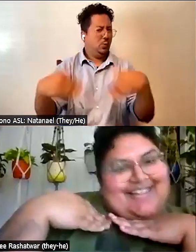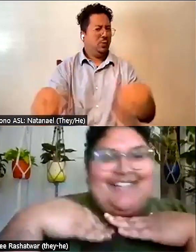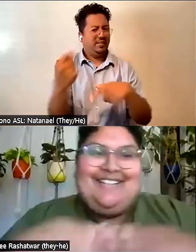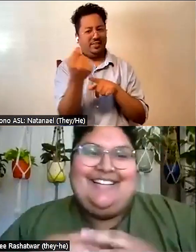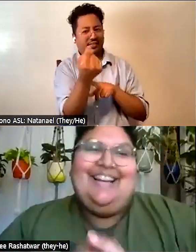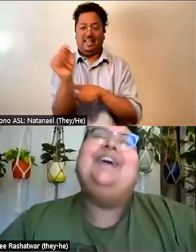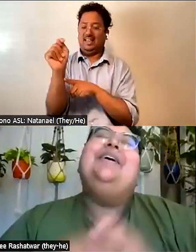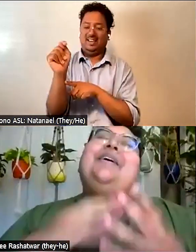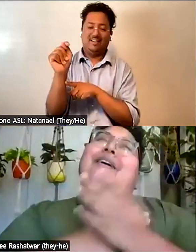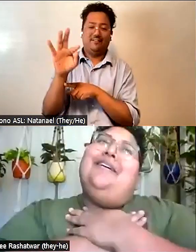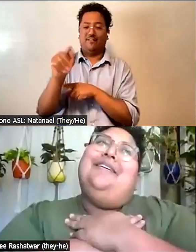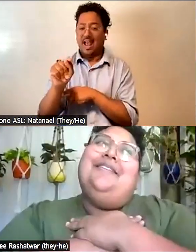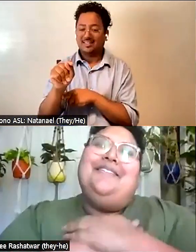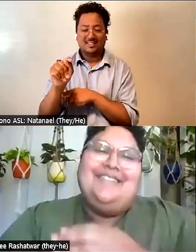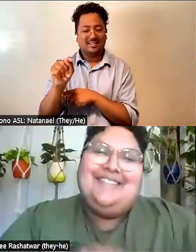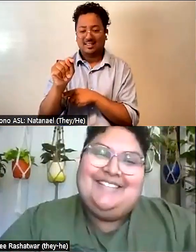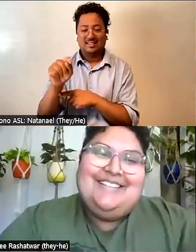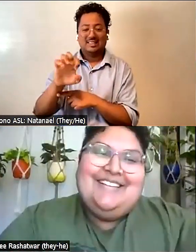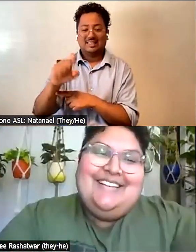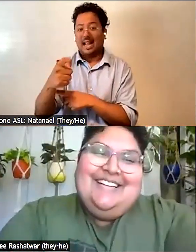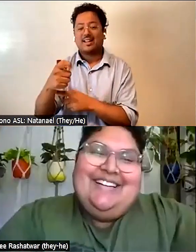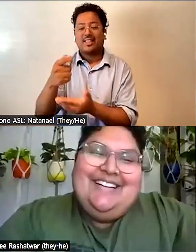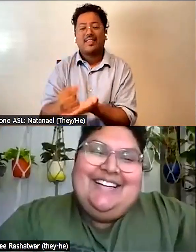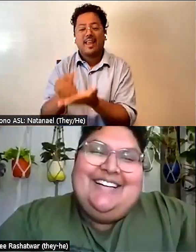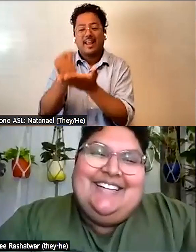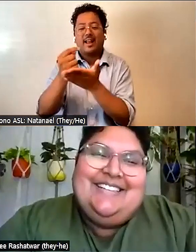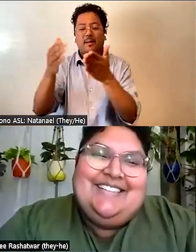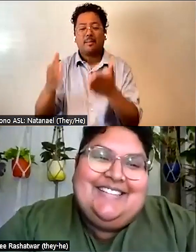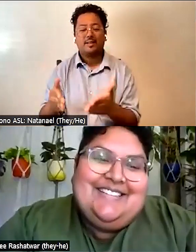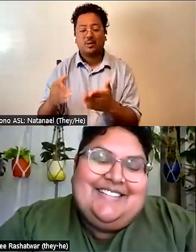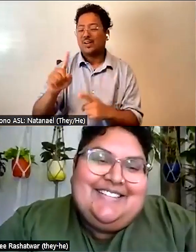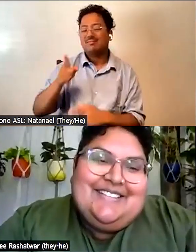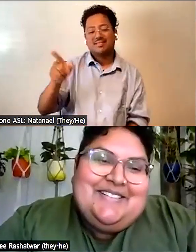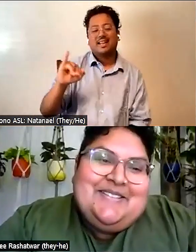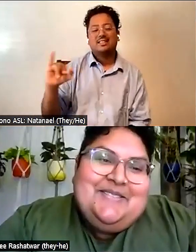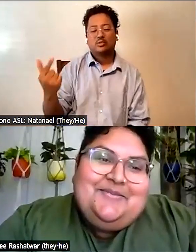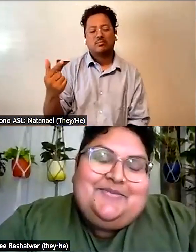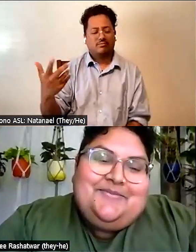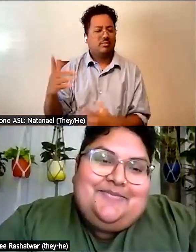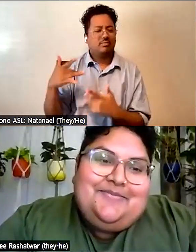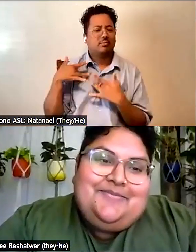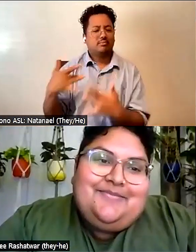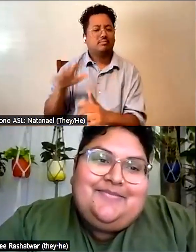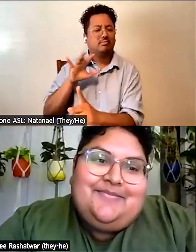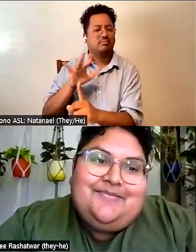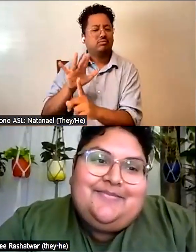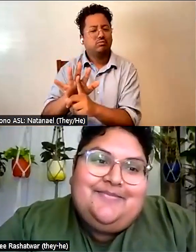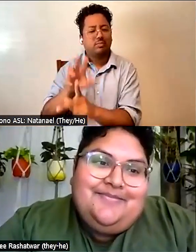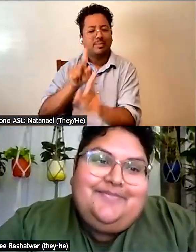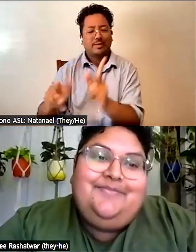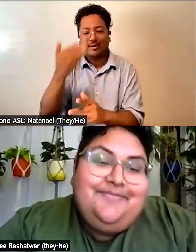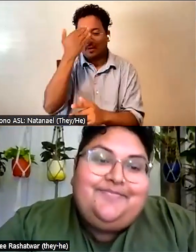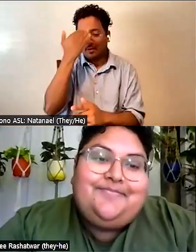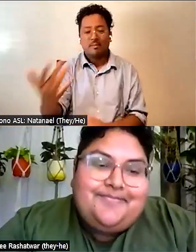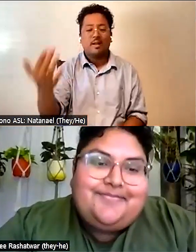Stallion, the fat sex therapist on Instagram. Their notoriety first peaked when they were featured on Breitbart in